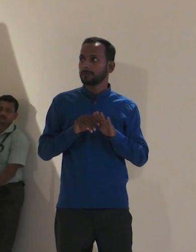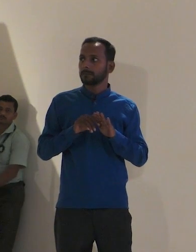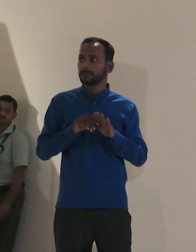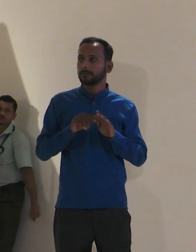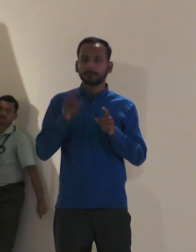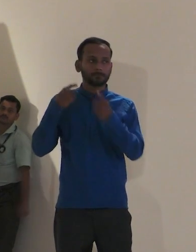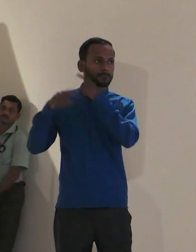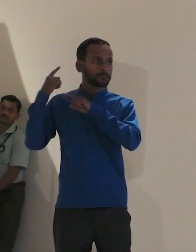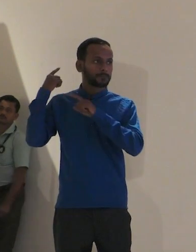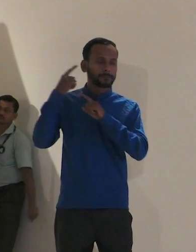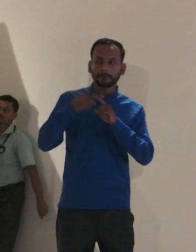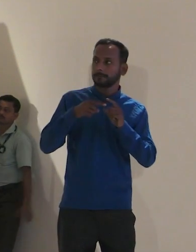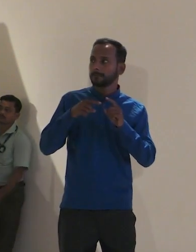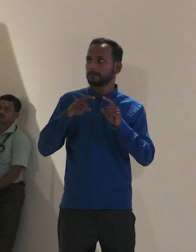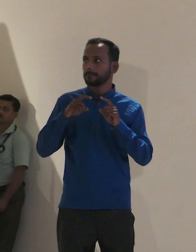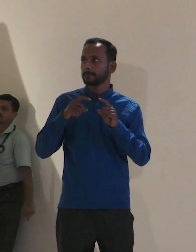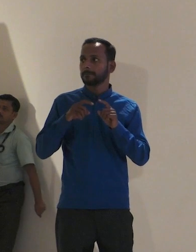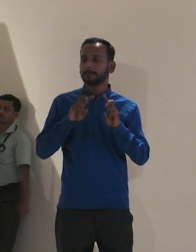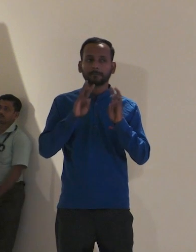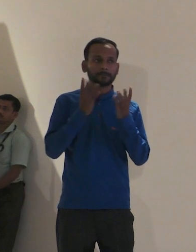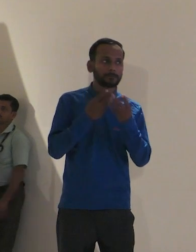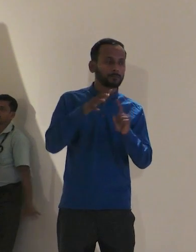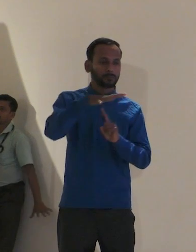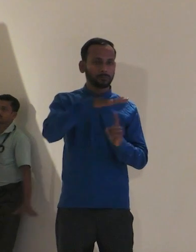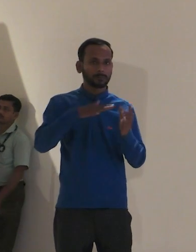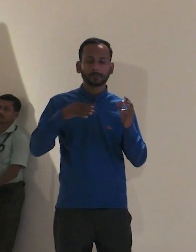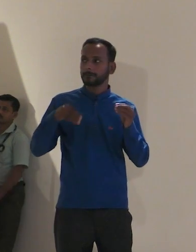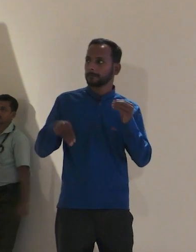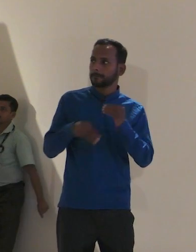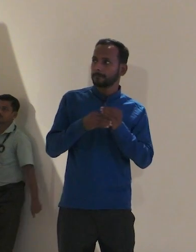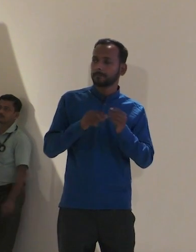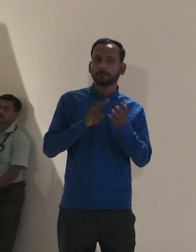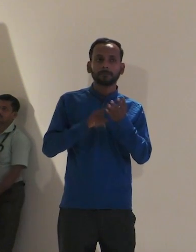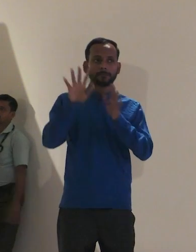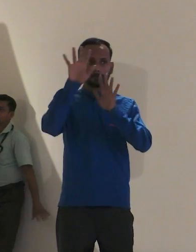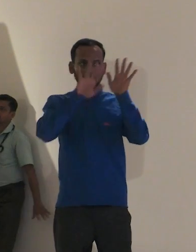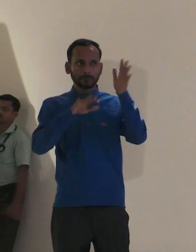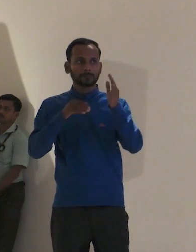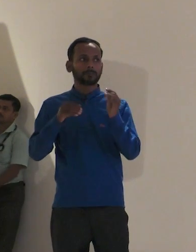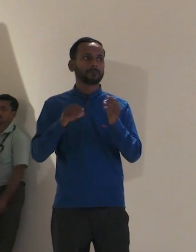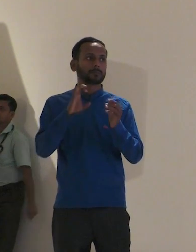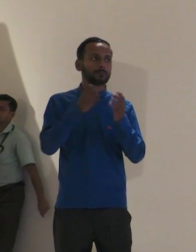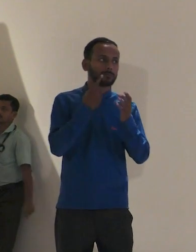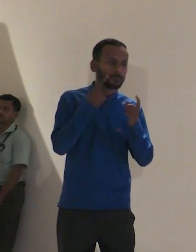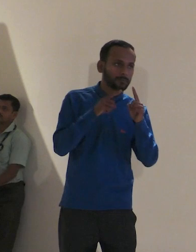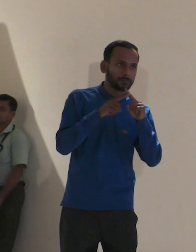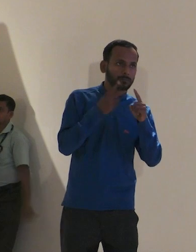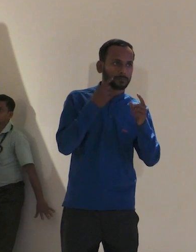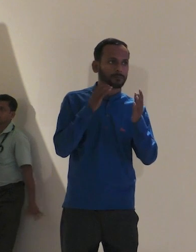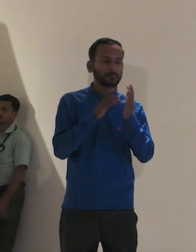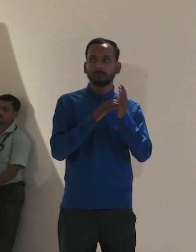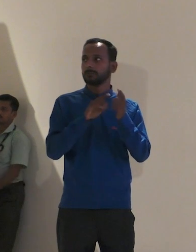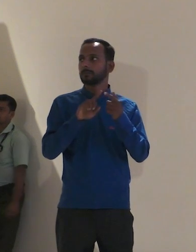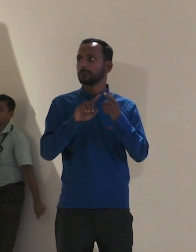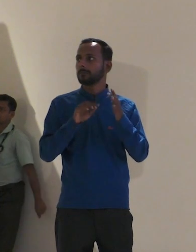is to elucidate subjects of colonialism, nationalism and citizenship with young students. That was very admirative.